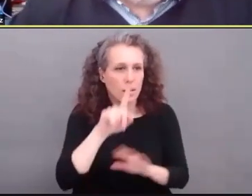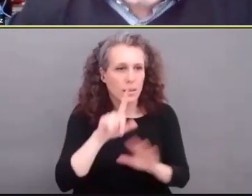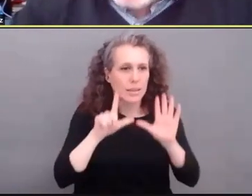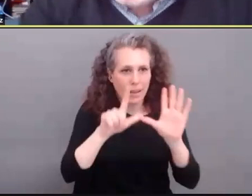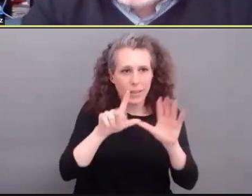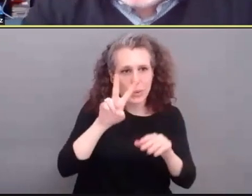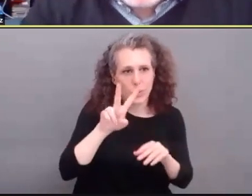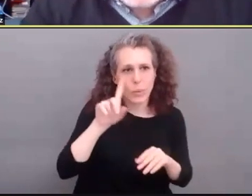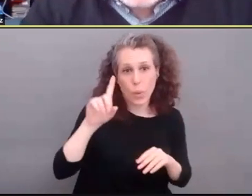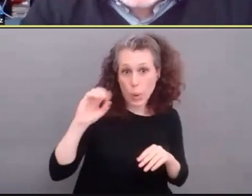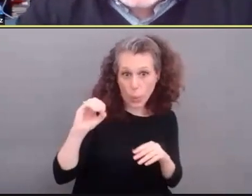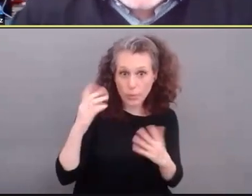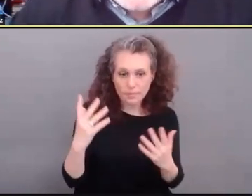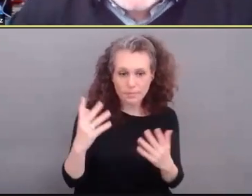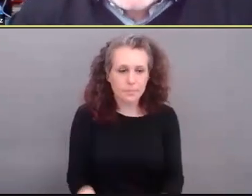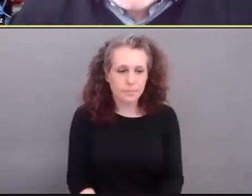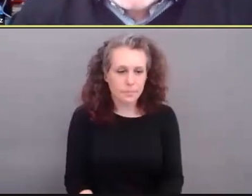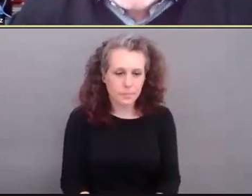17-10.